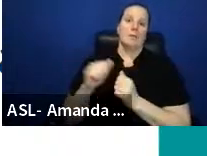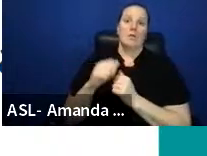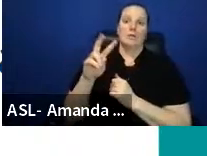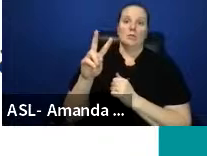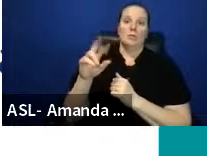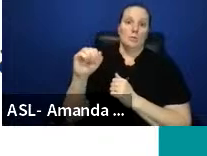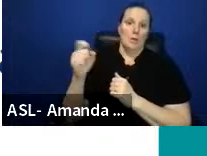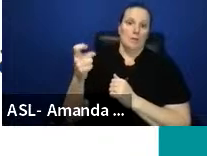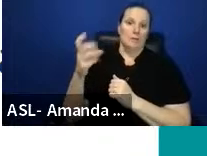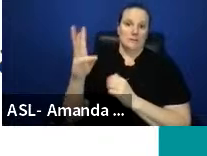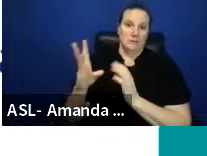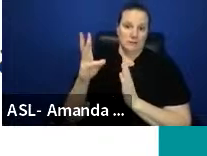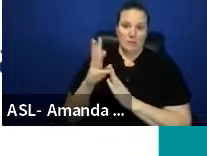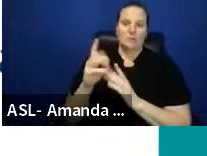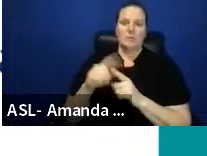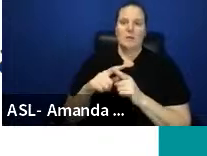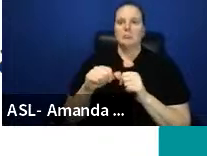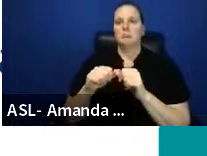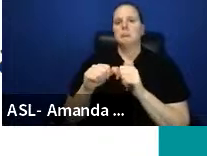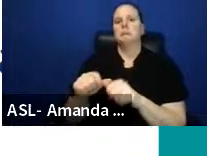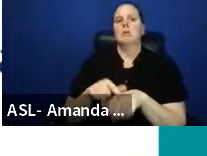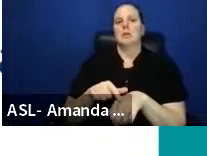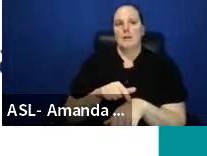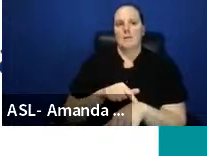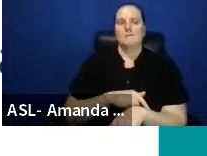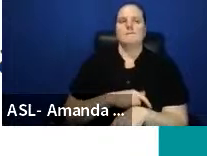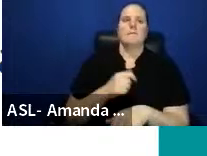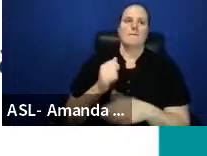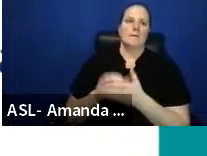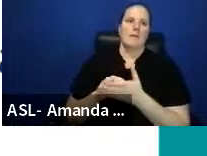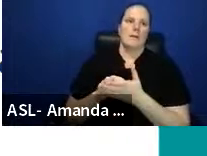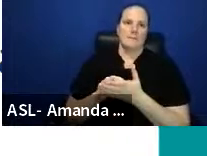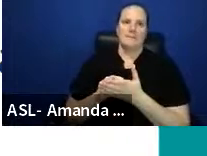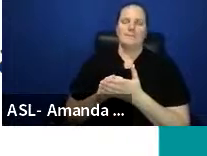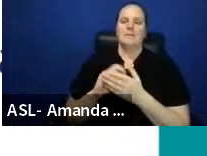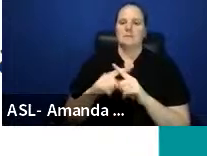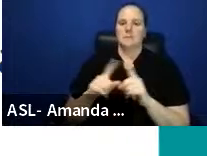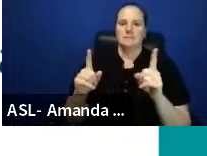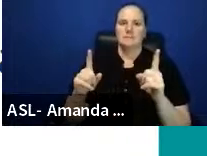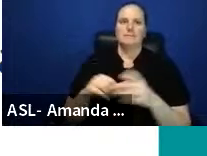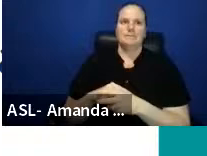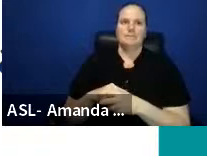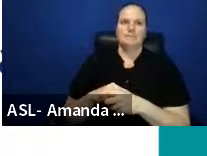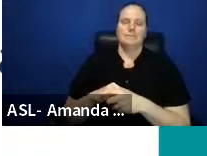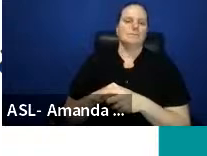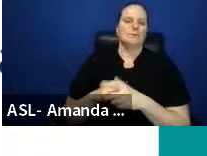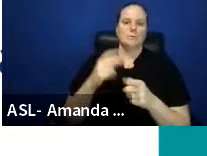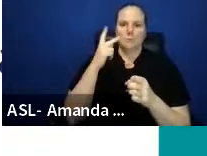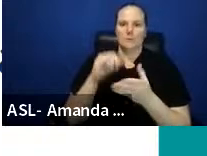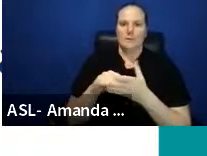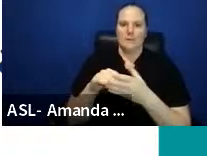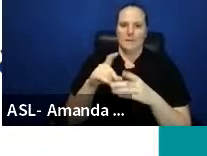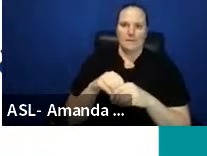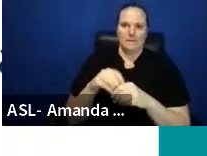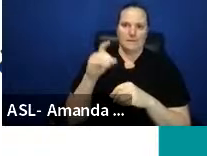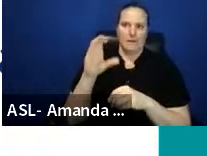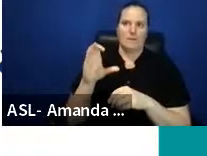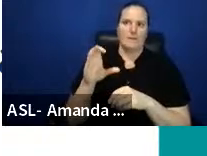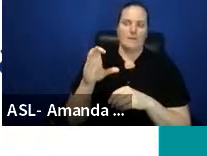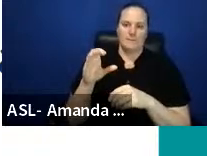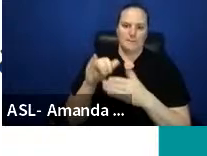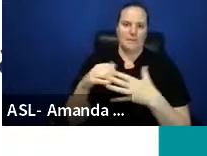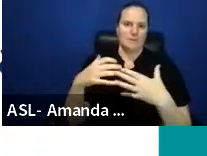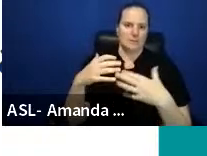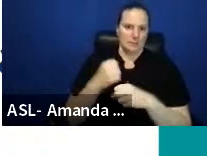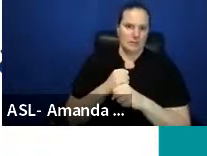hours, but the duration and the length of that congestion is quite different. And kind of you can see that in the document, and it kind of